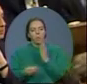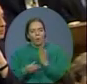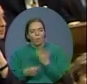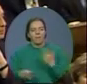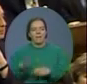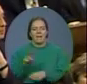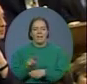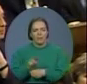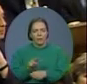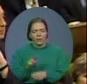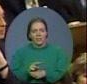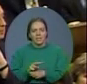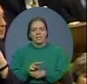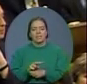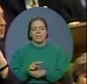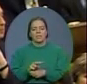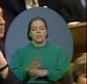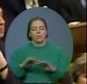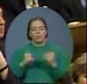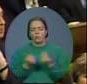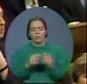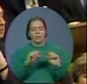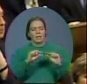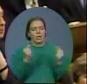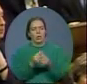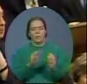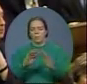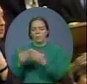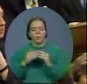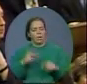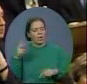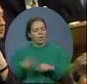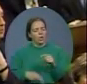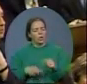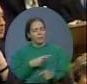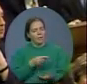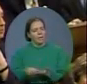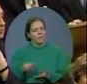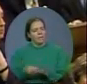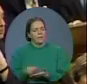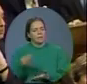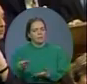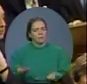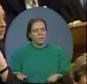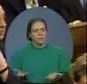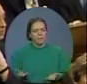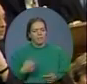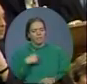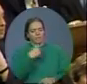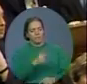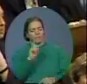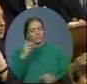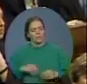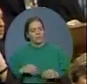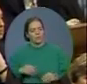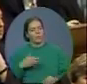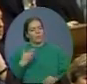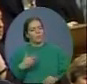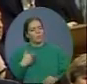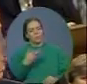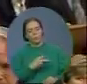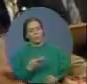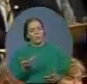message in my caucus, in this country, it's only my voice that counts. Yeah. To the Prime Minister, why don't these